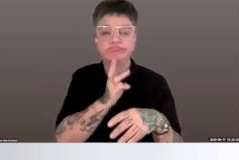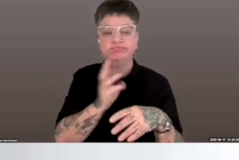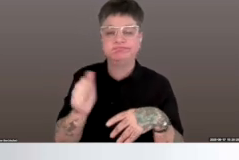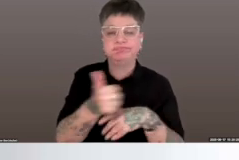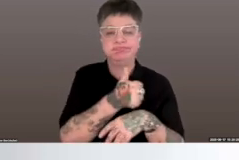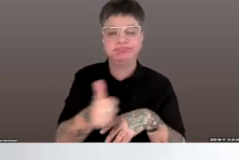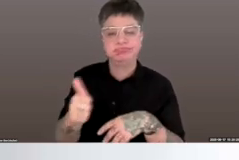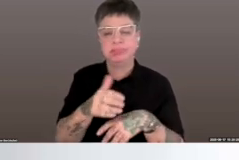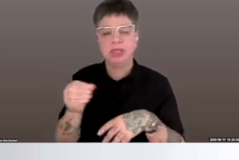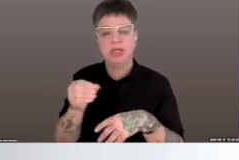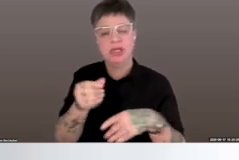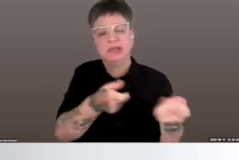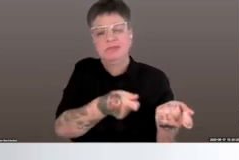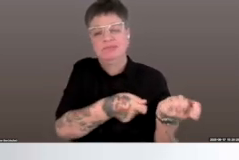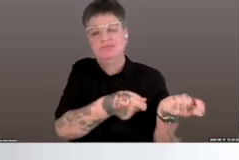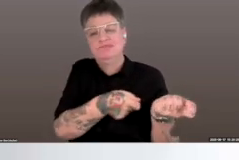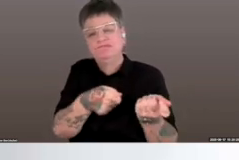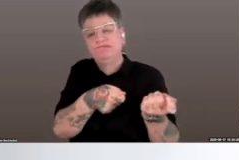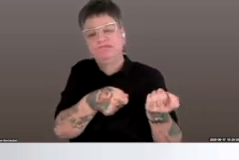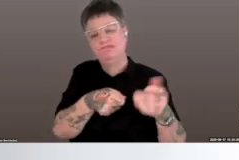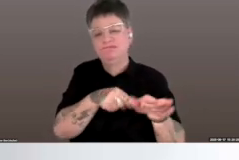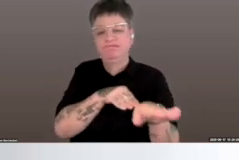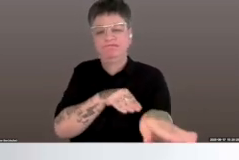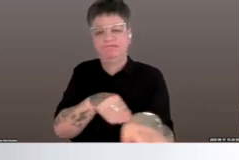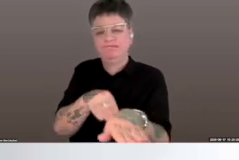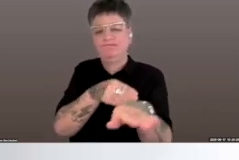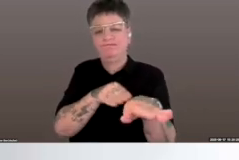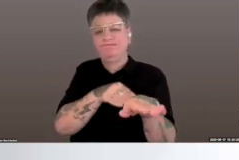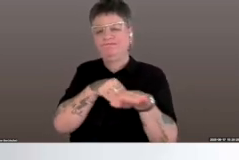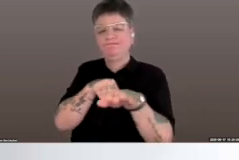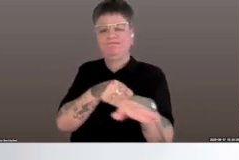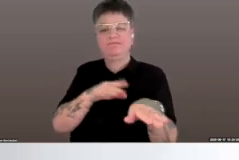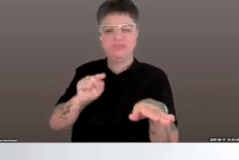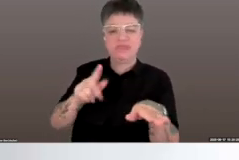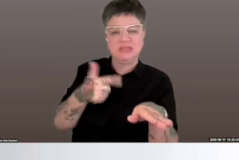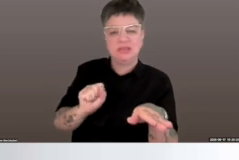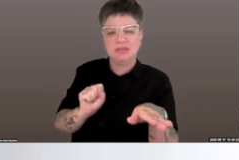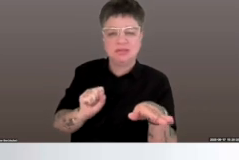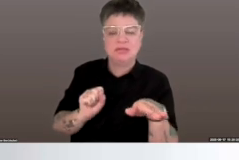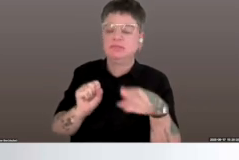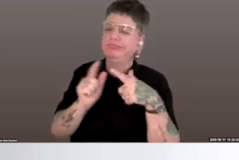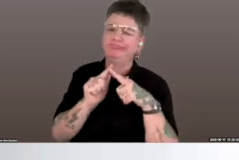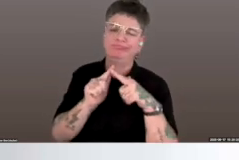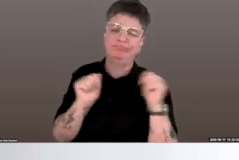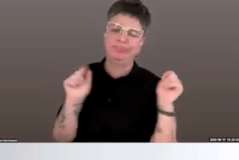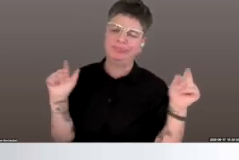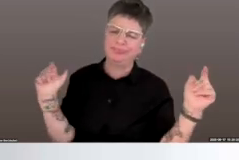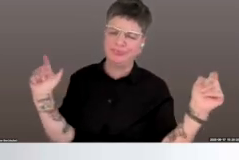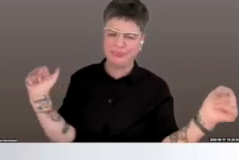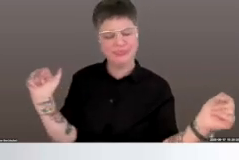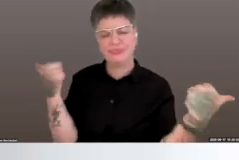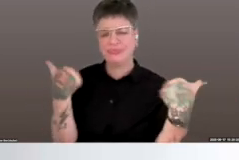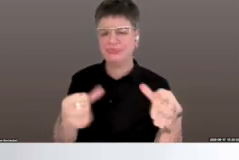and there just really broad array of vehicles and equipment in the shift program. The